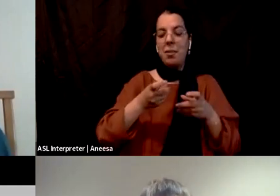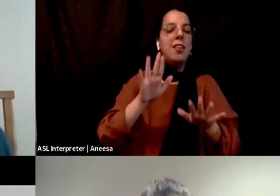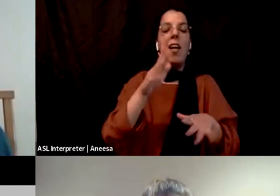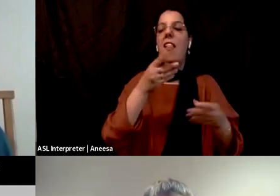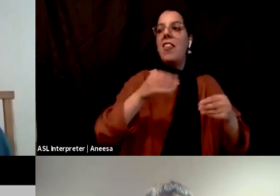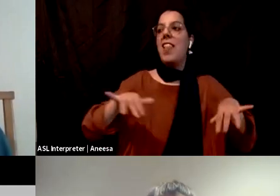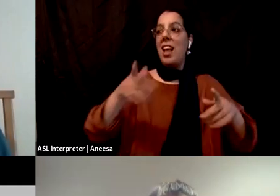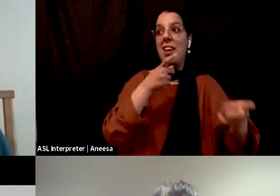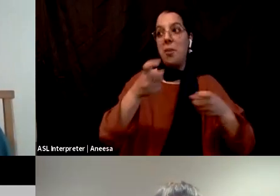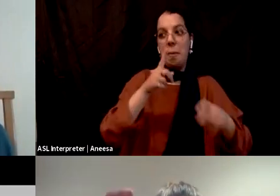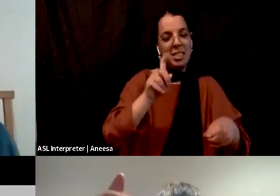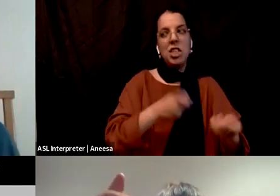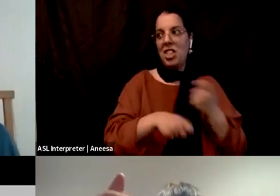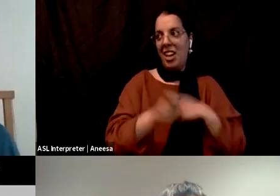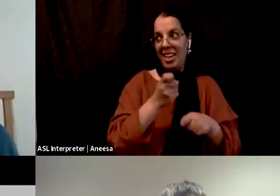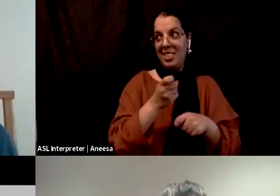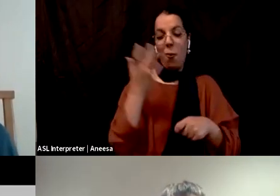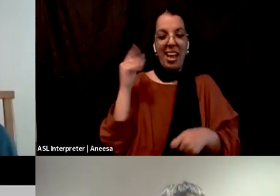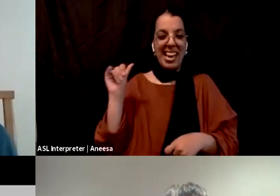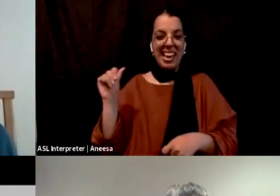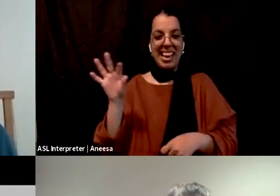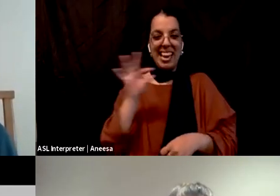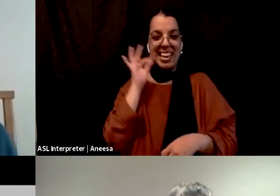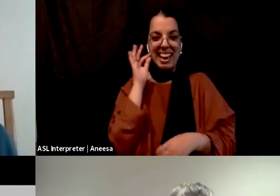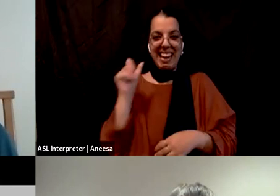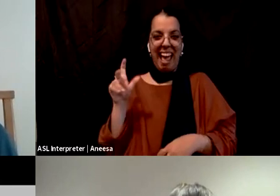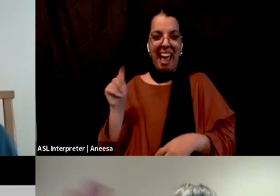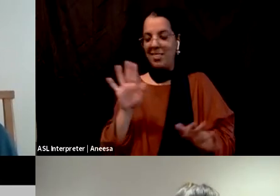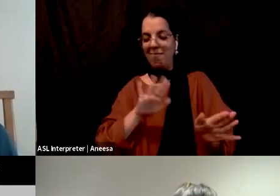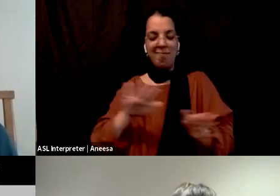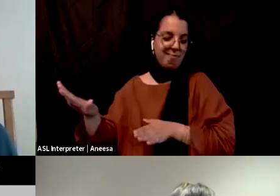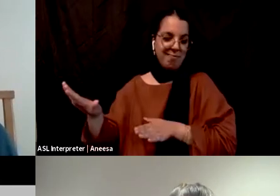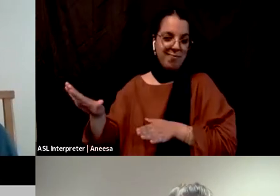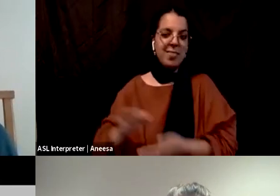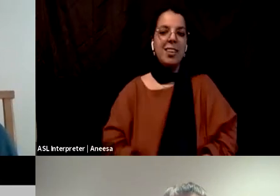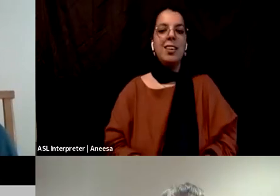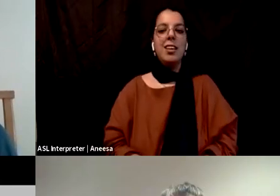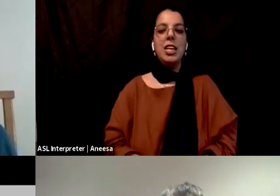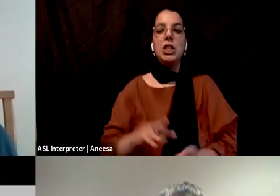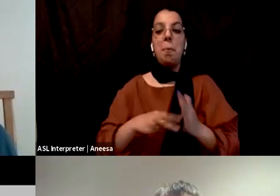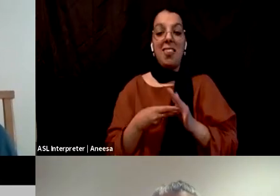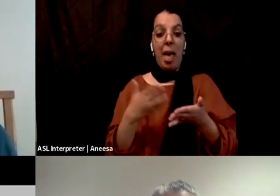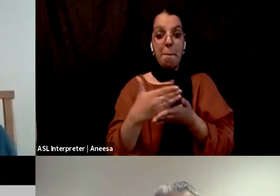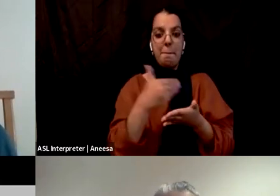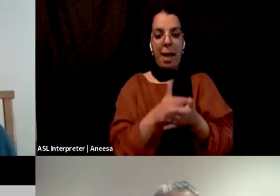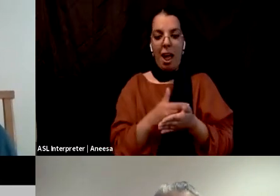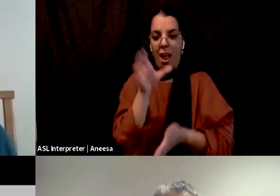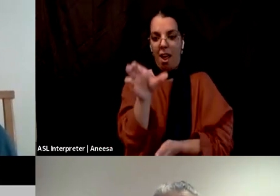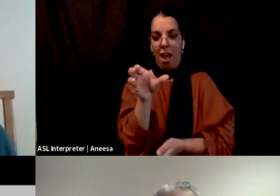of the Indian Act. So they're basically taking that piece of pie outside of the Indian Act, throwing it away and replacing it with a